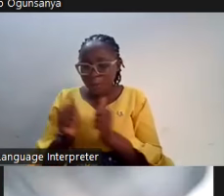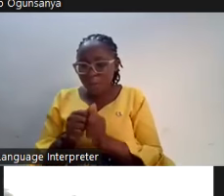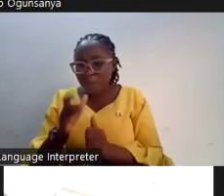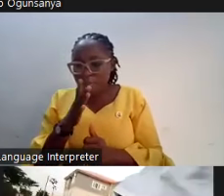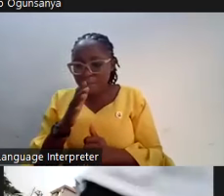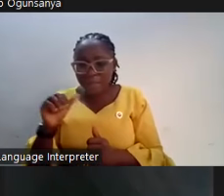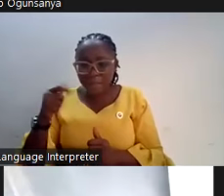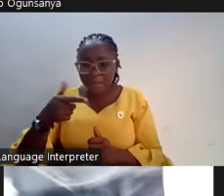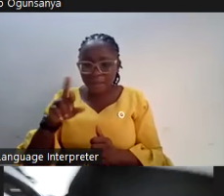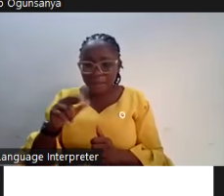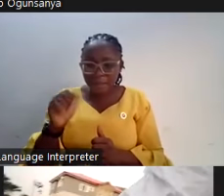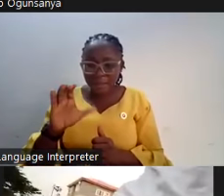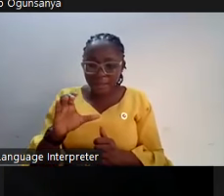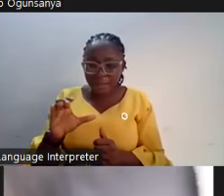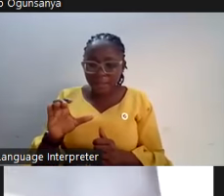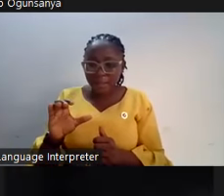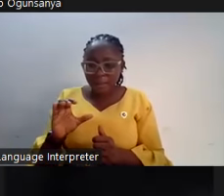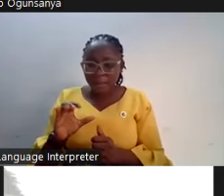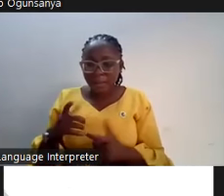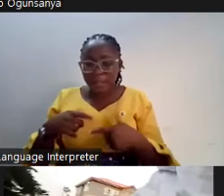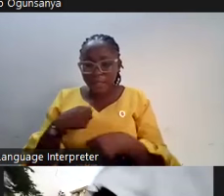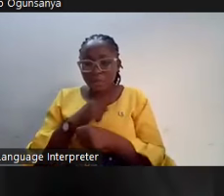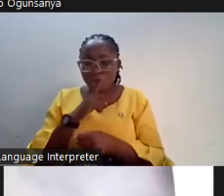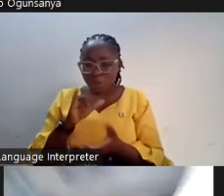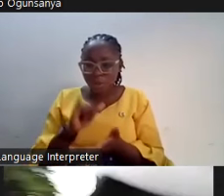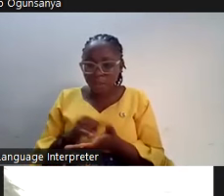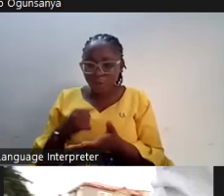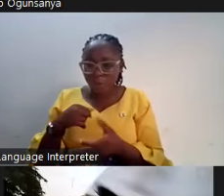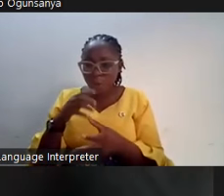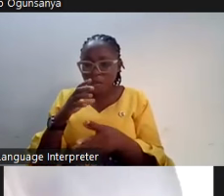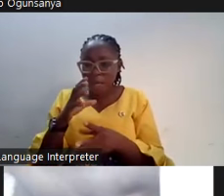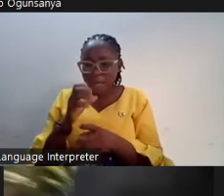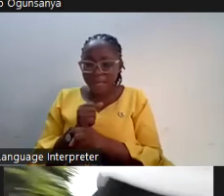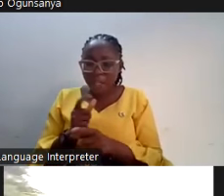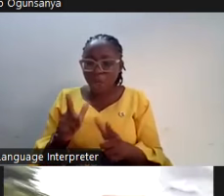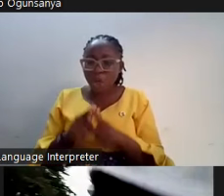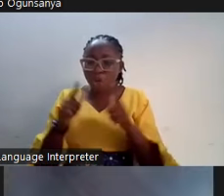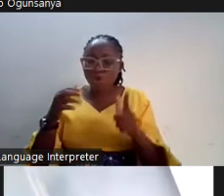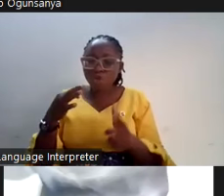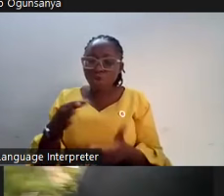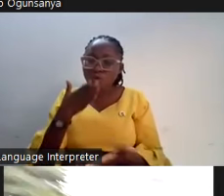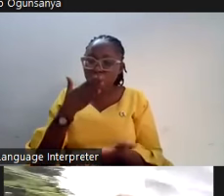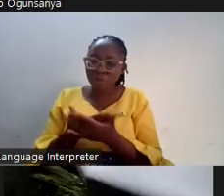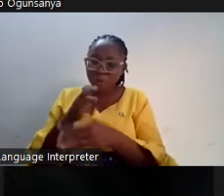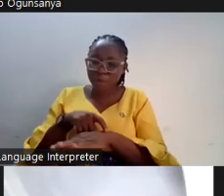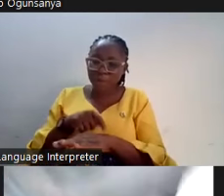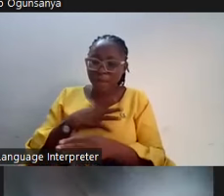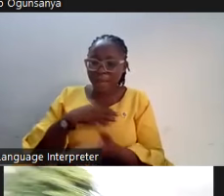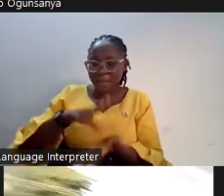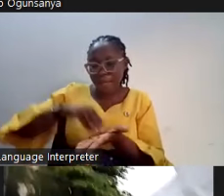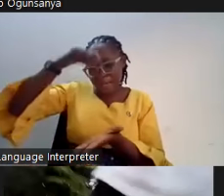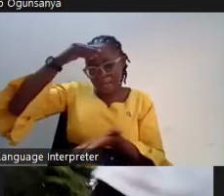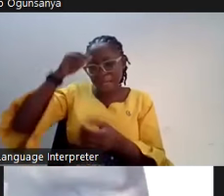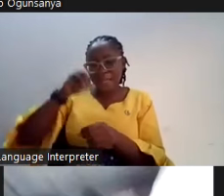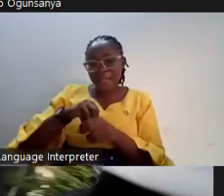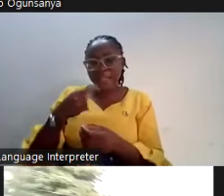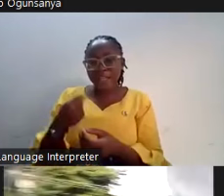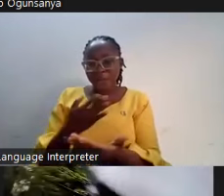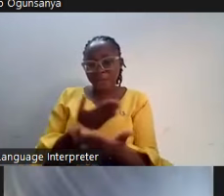better in the morning, then let's make sure that we are packing a lot of good time and learning in the morning. If